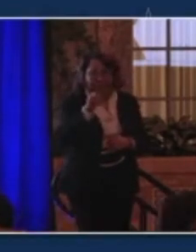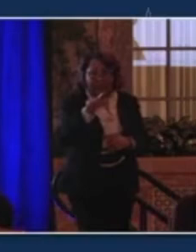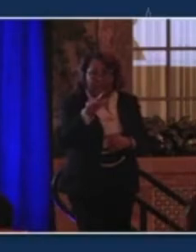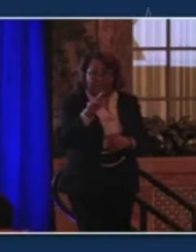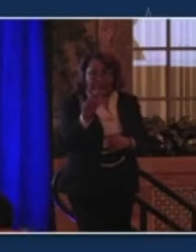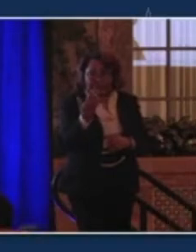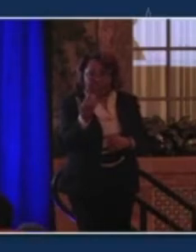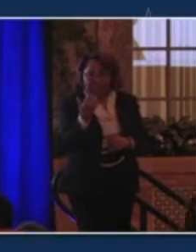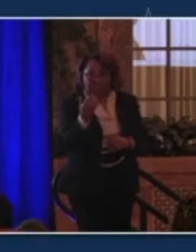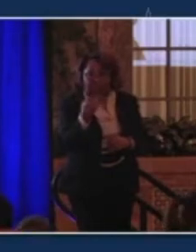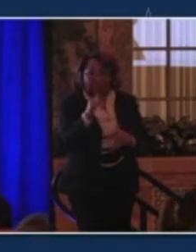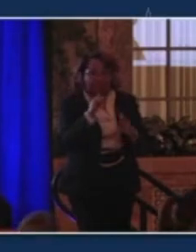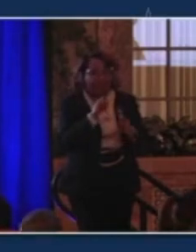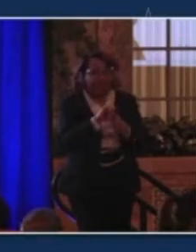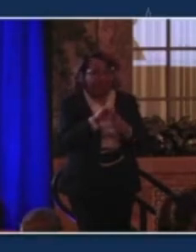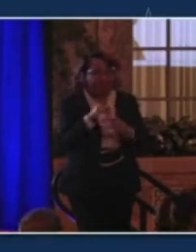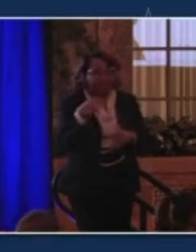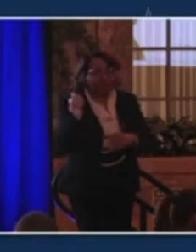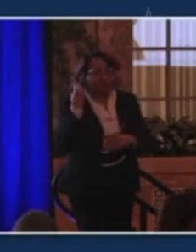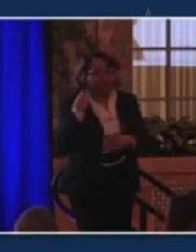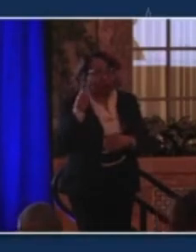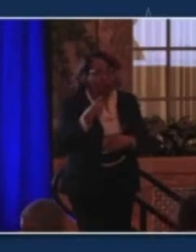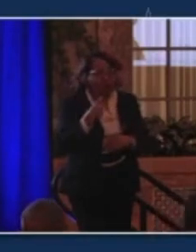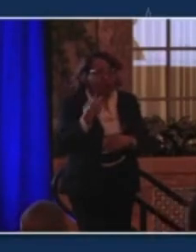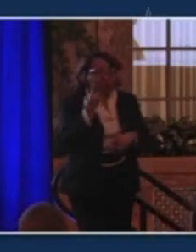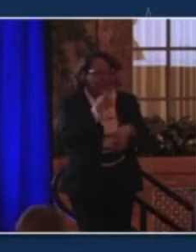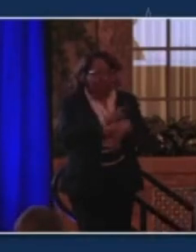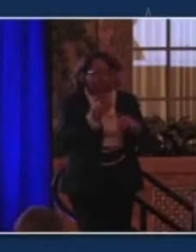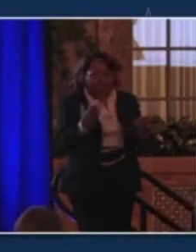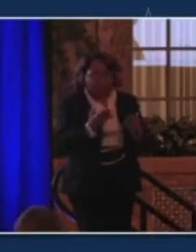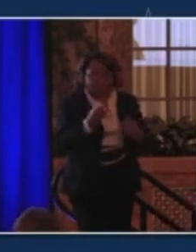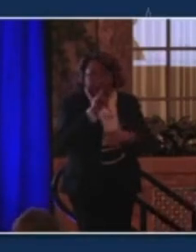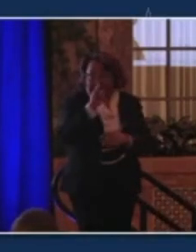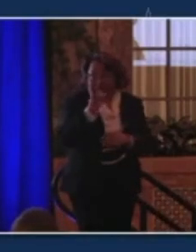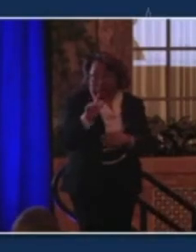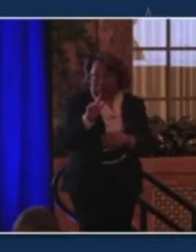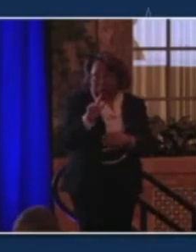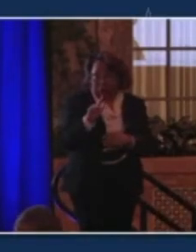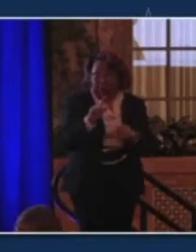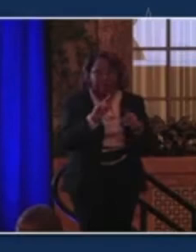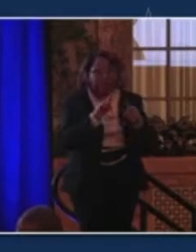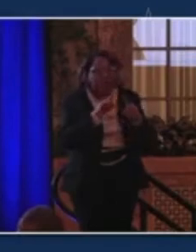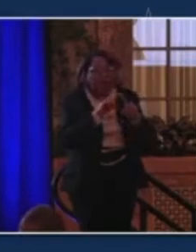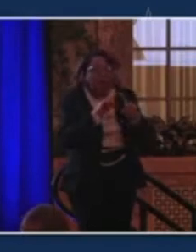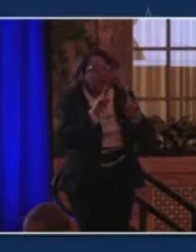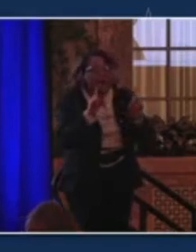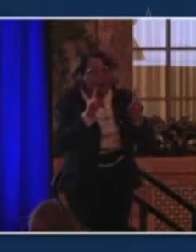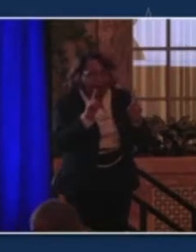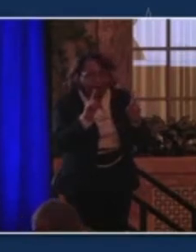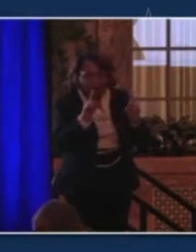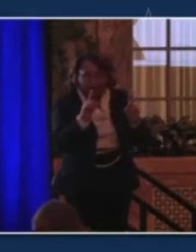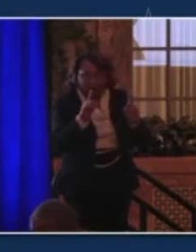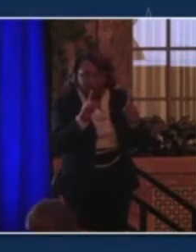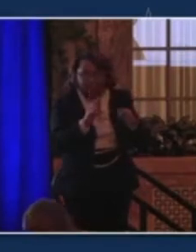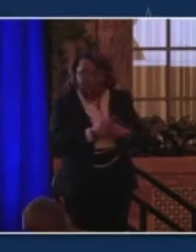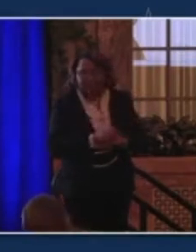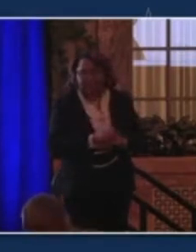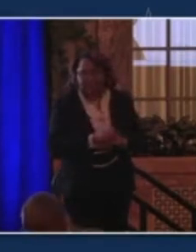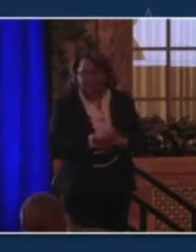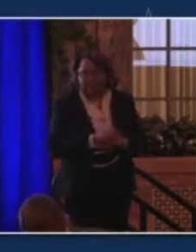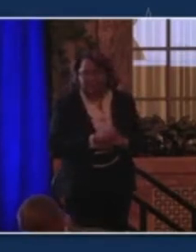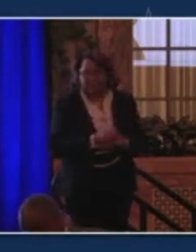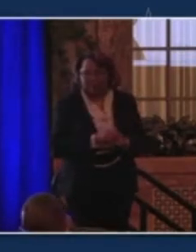is Harold Washington Day in Illinois. But thank you.